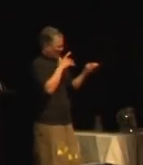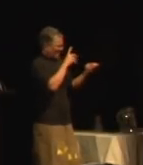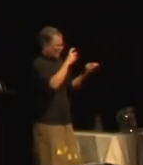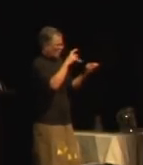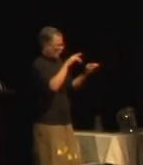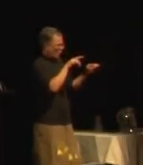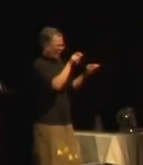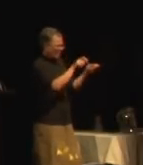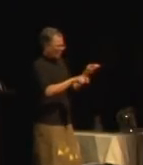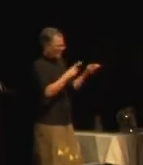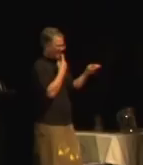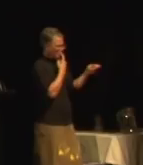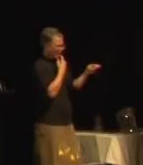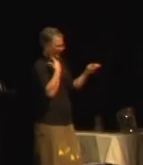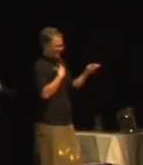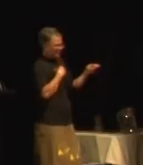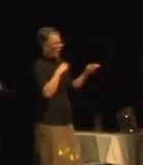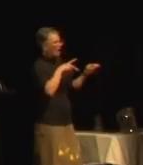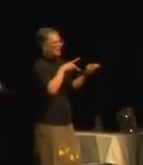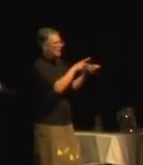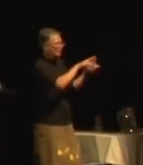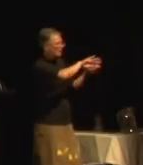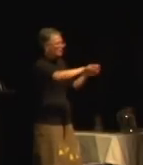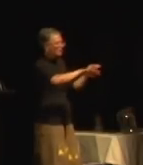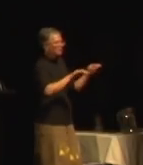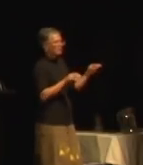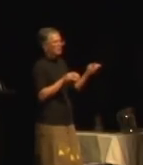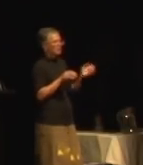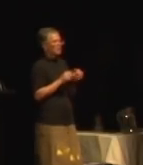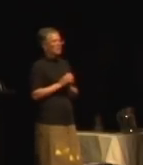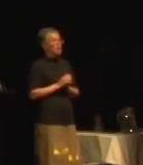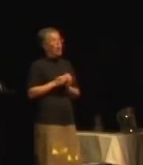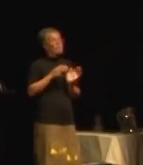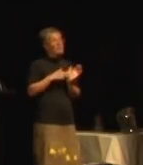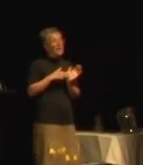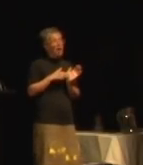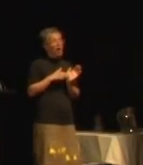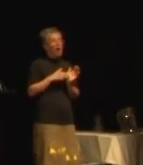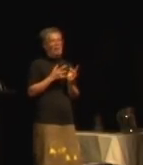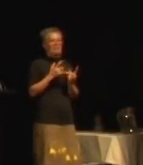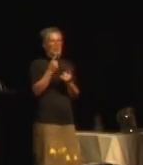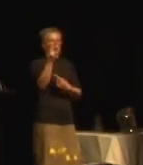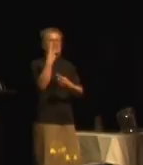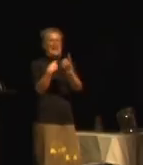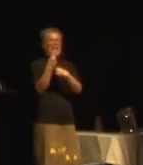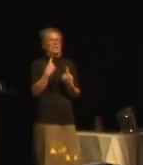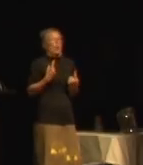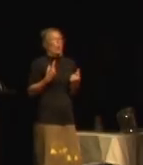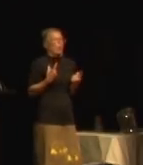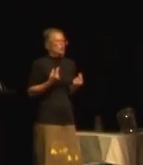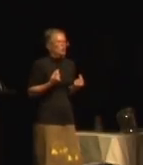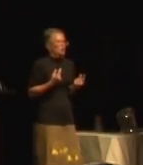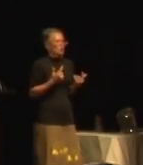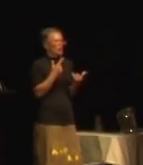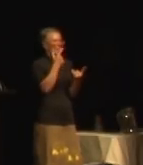Like with our work, Mozilla's values don't necessarily tell us what to do, but remind us, rather, how we should do